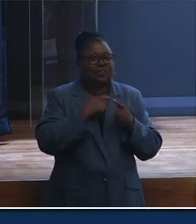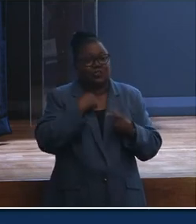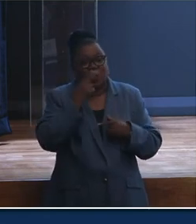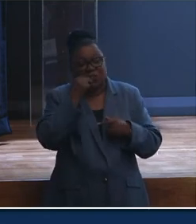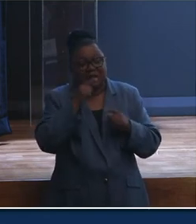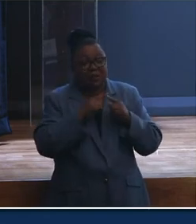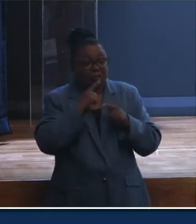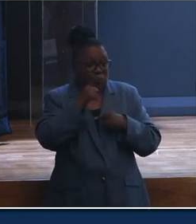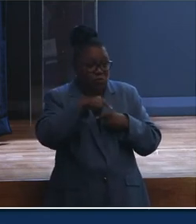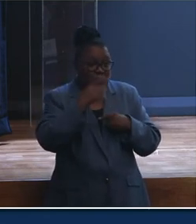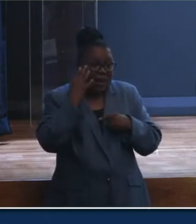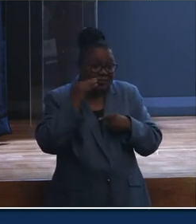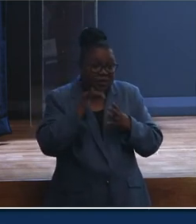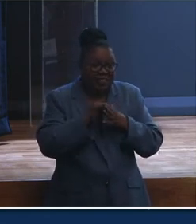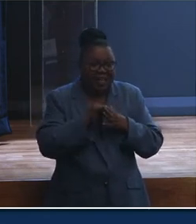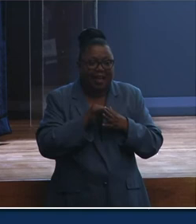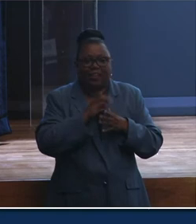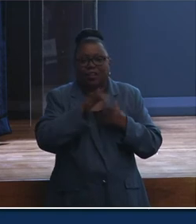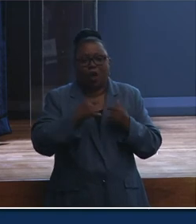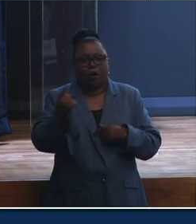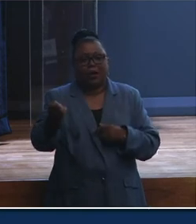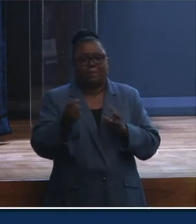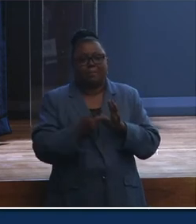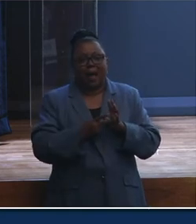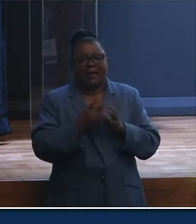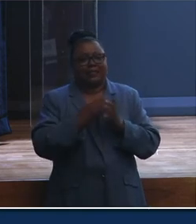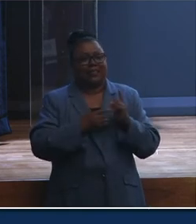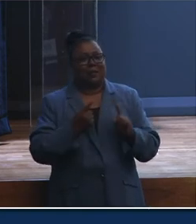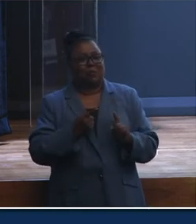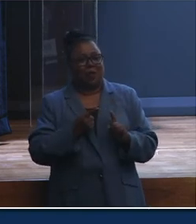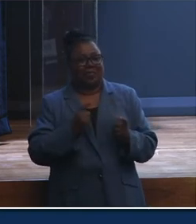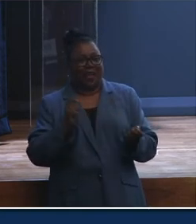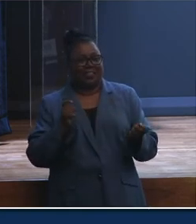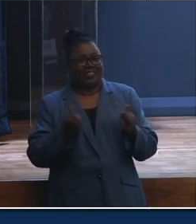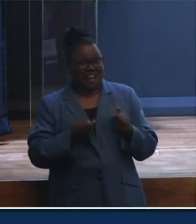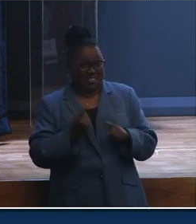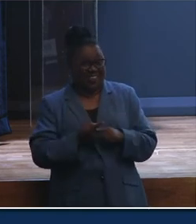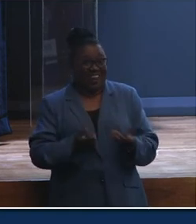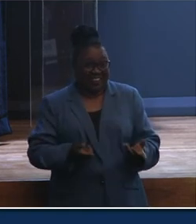funny, because I'm sure you guys have experienced this. They all come back around at some point, don't they?